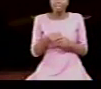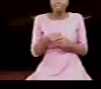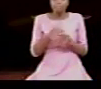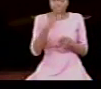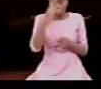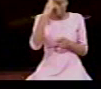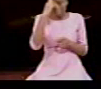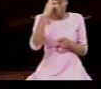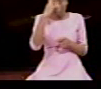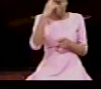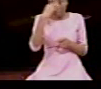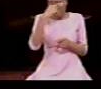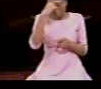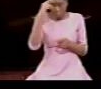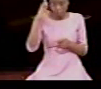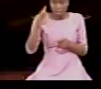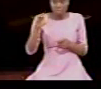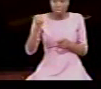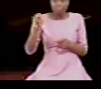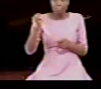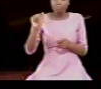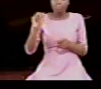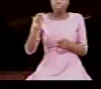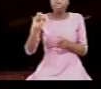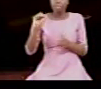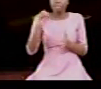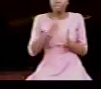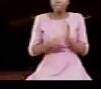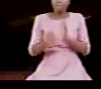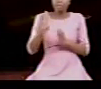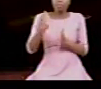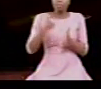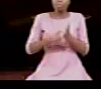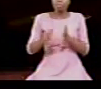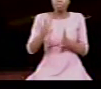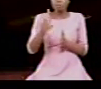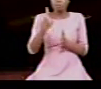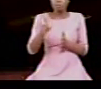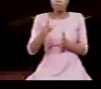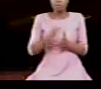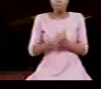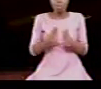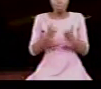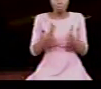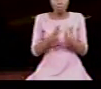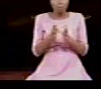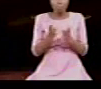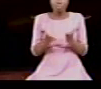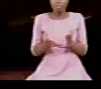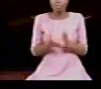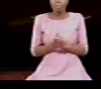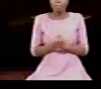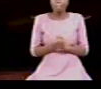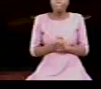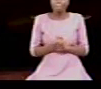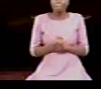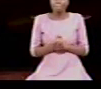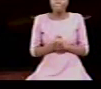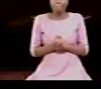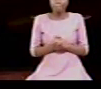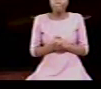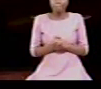Romans 2, I read from verse 21. Turn your Bible and follow through. In Romans